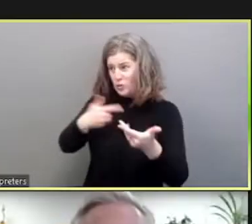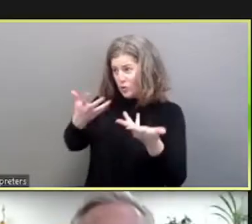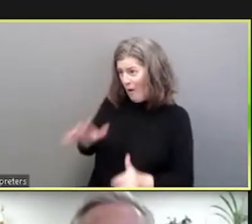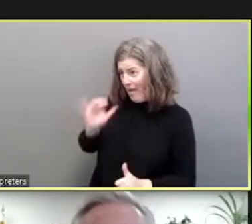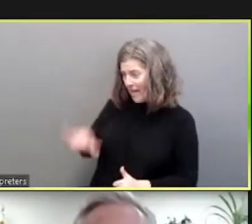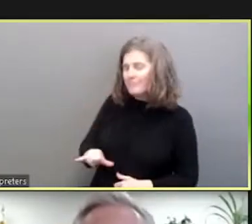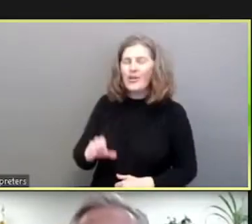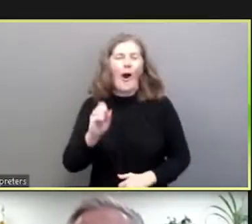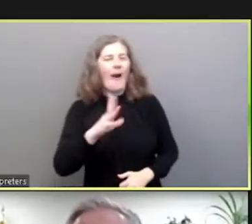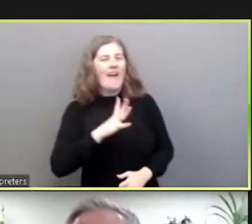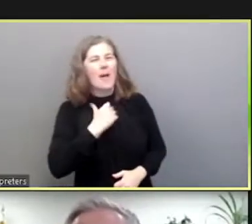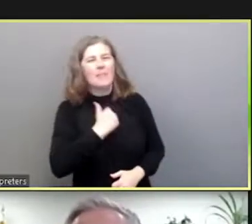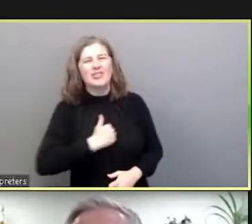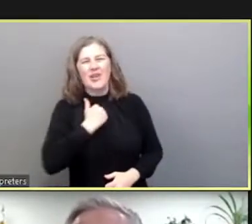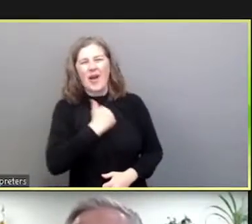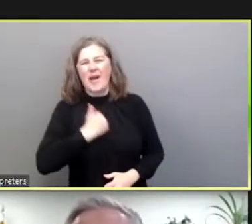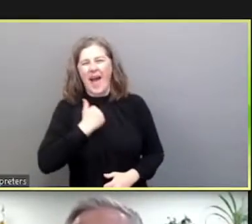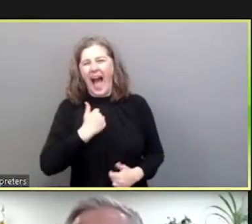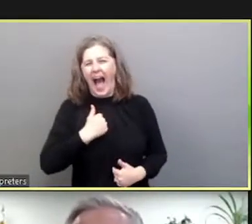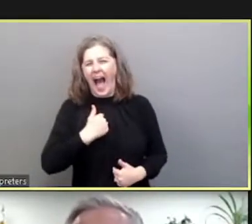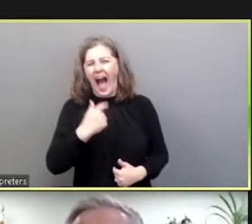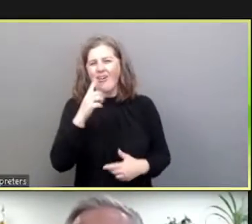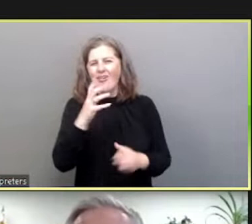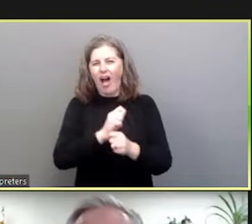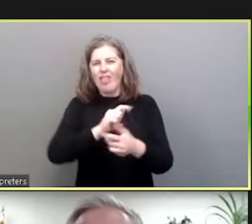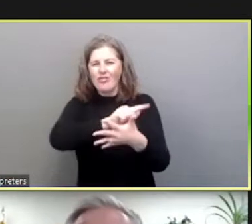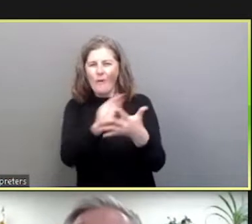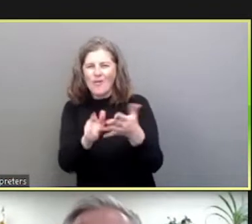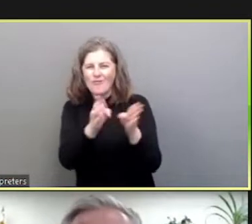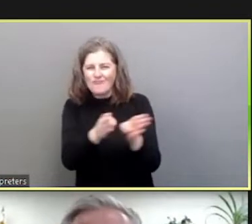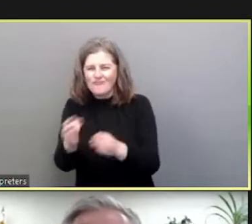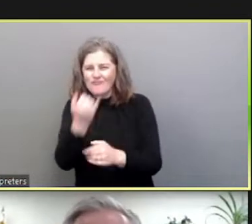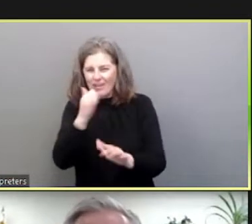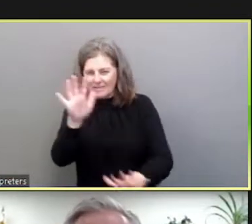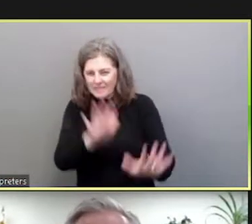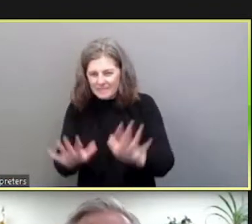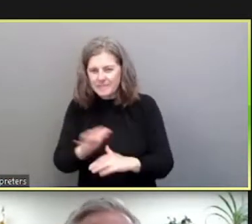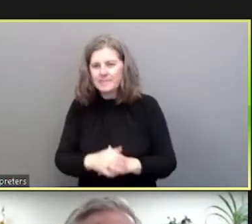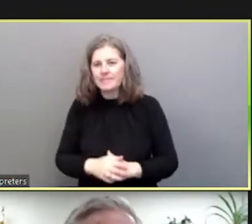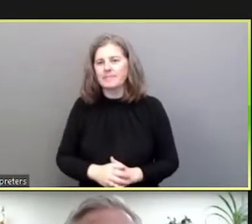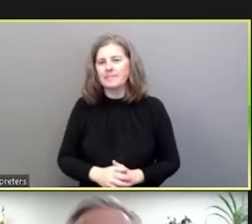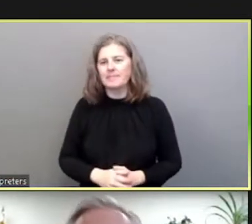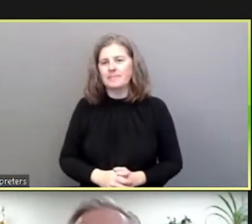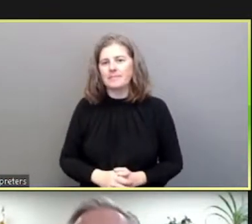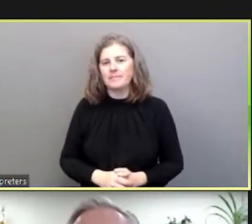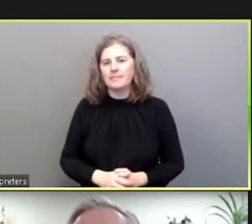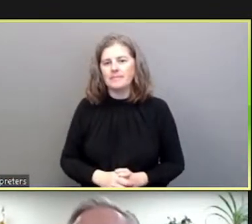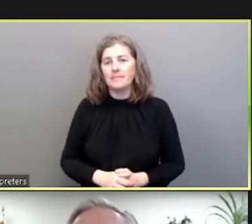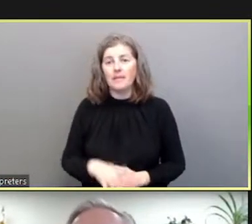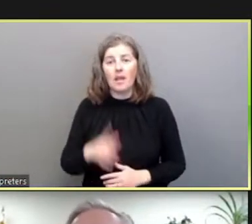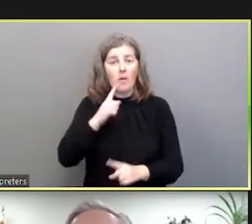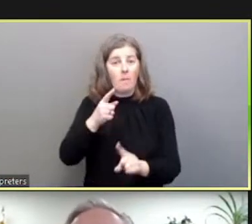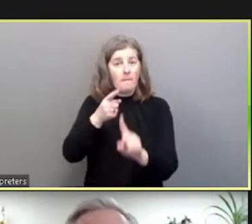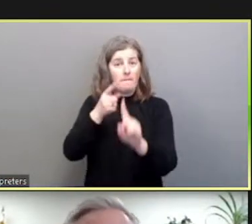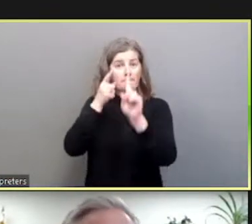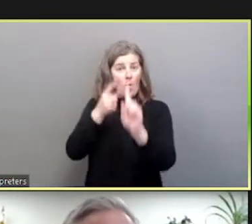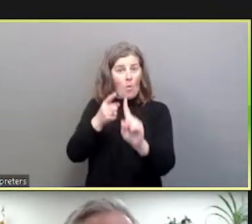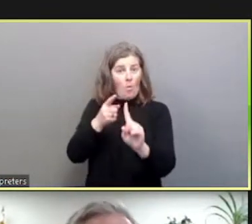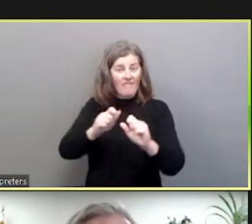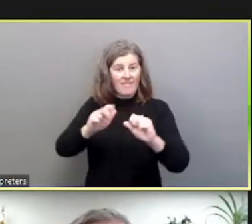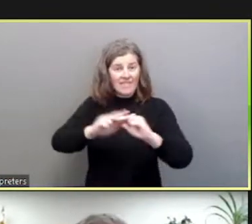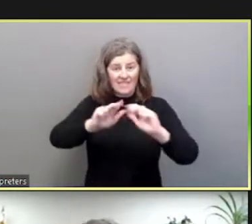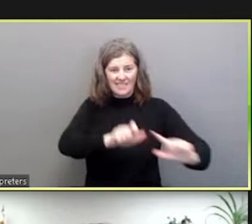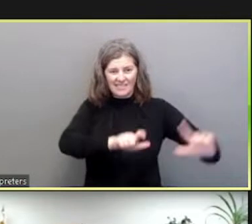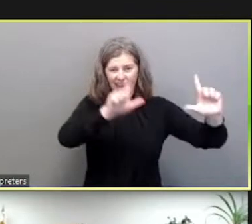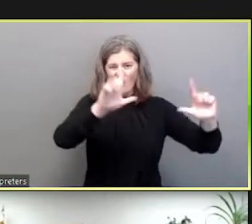Okay, I'm sorry. Maybe I got the order wrong. So I think the point of this slide is to just say,